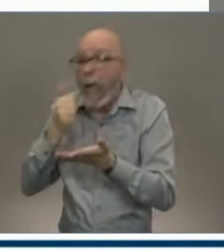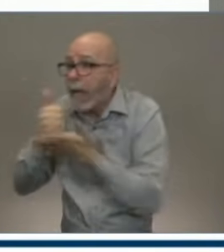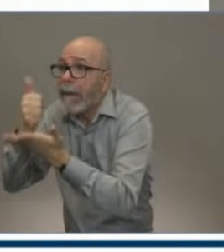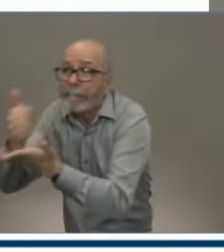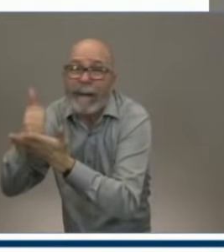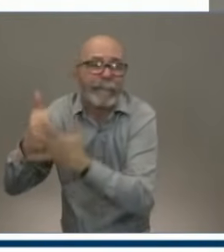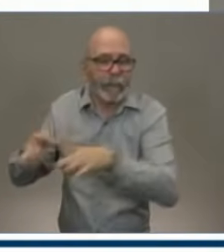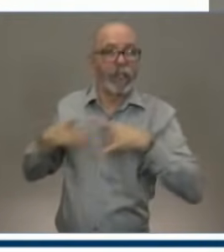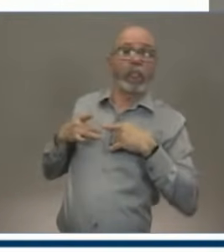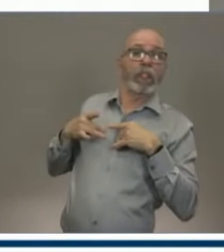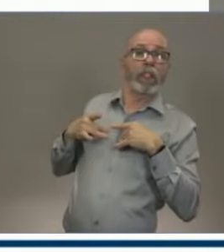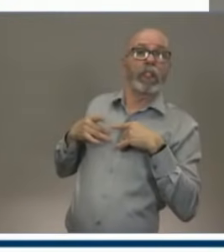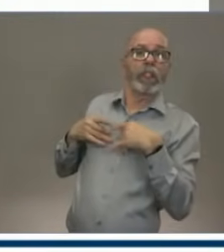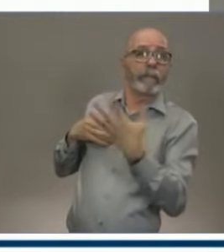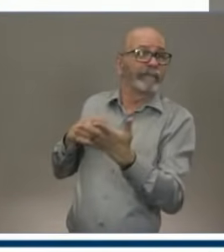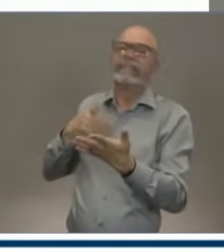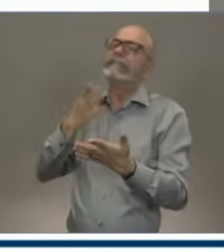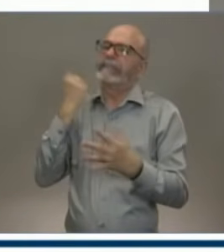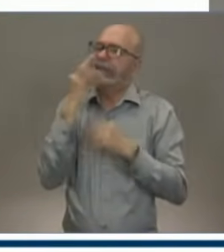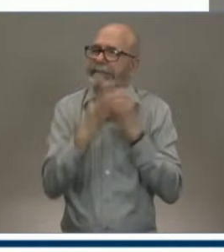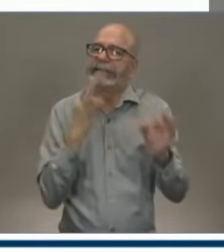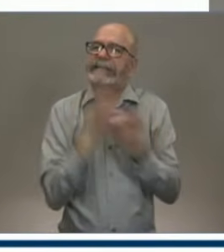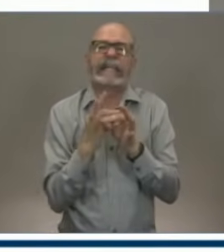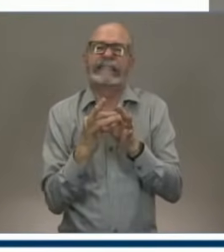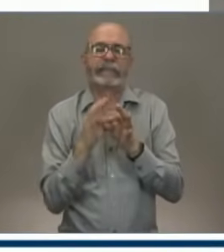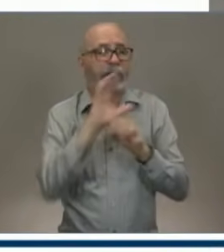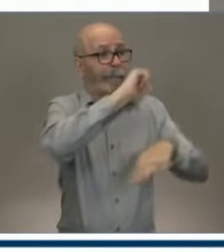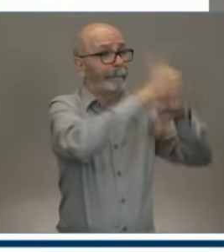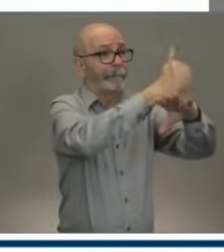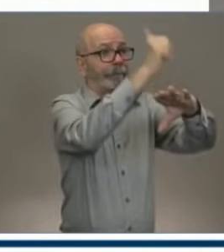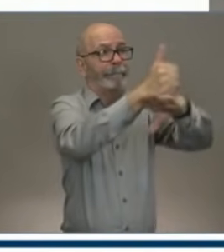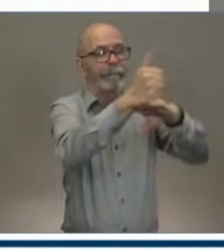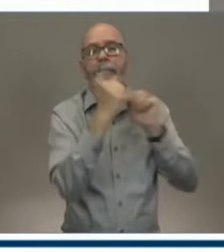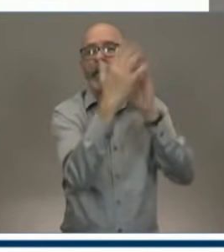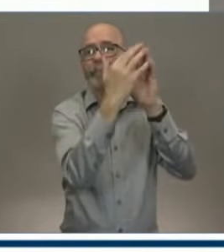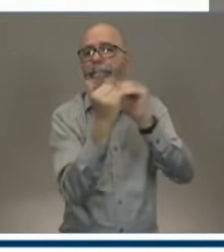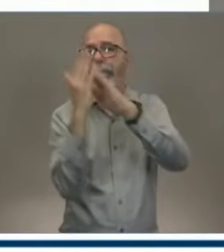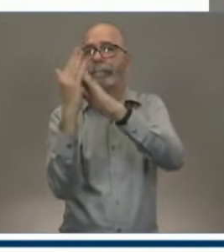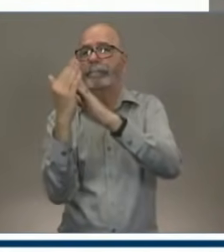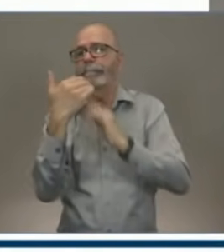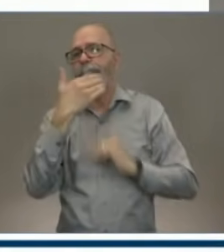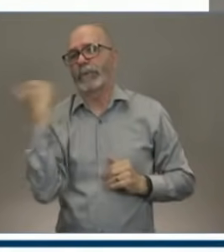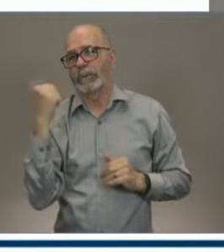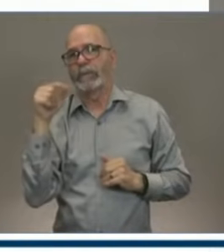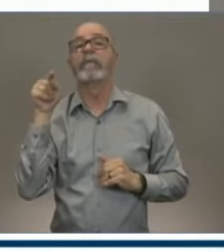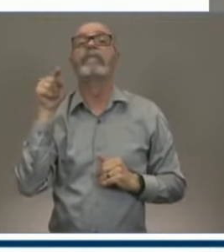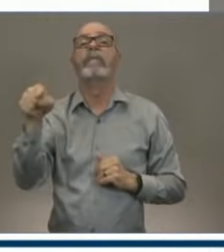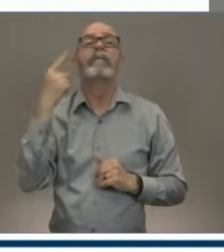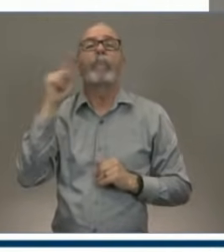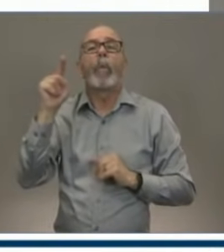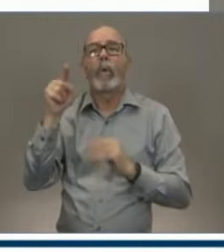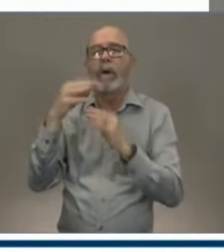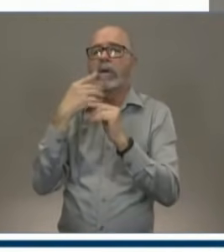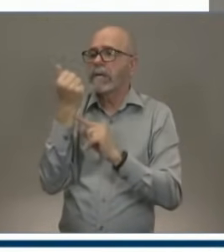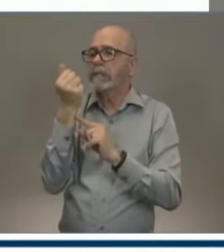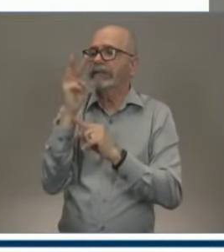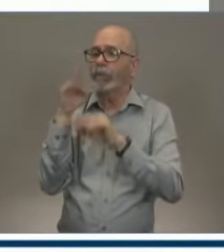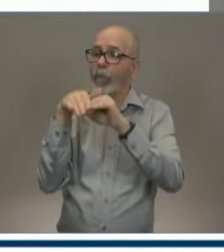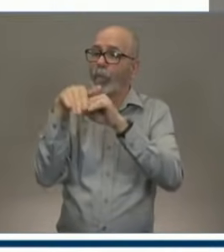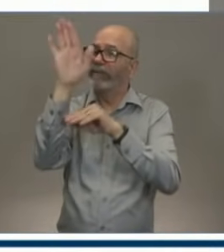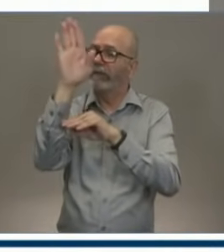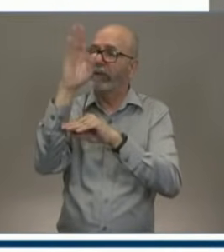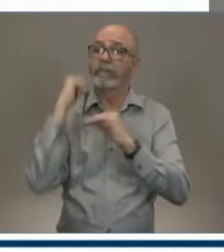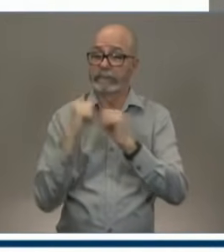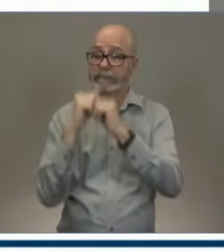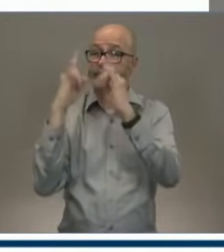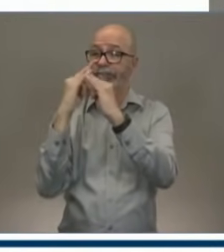rapid tests that we're using at the pop-up sites are only licensed for people 16 years of age or older. You have to be that age to go to one